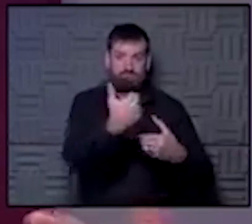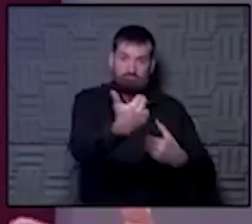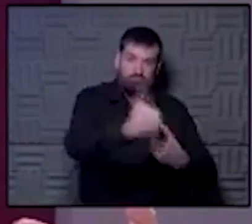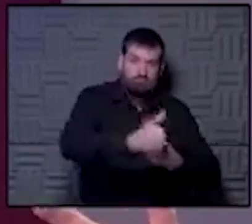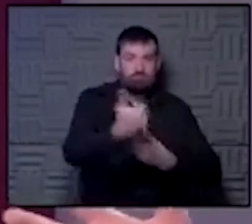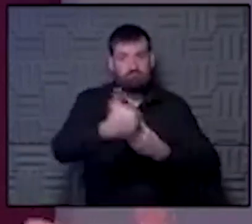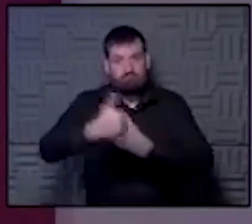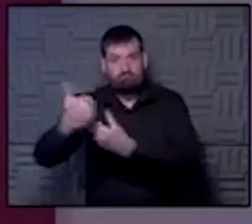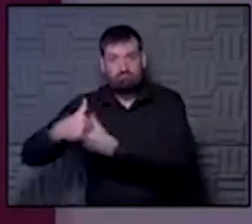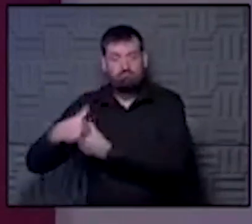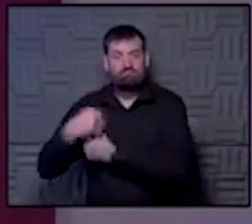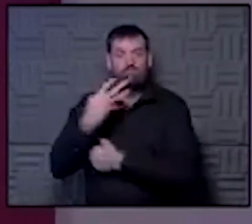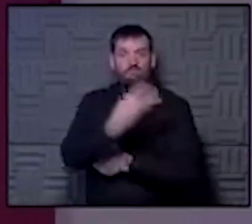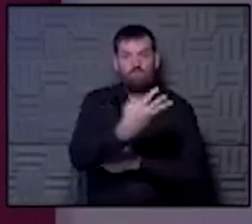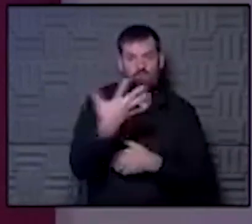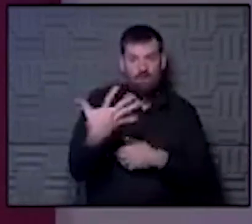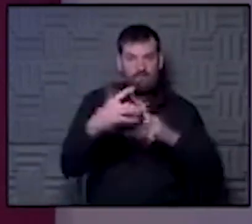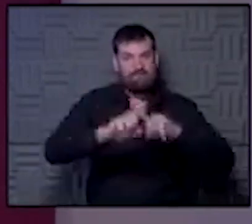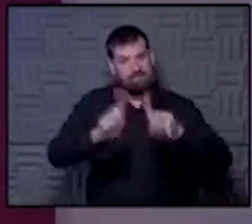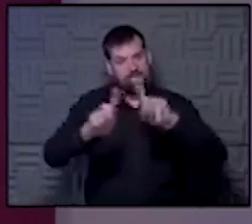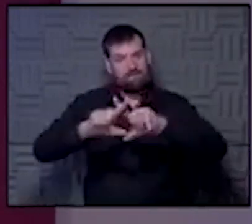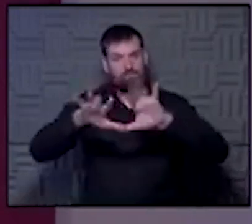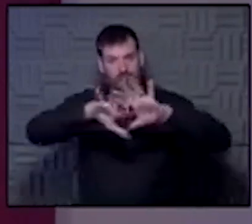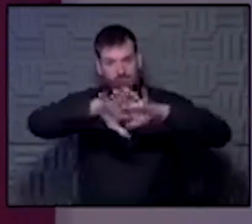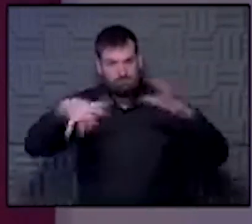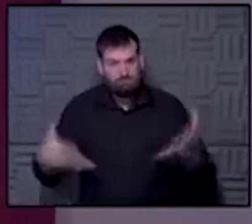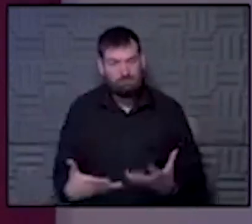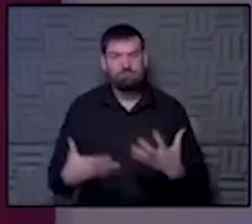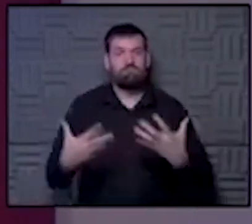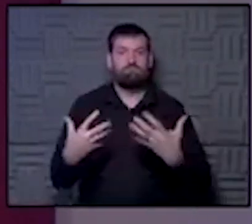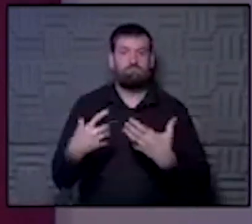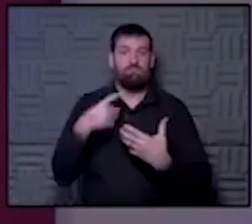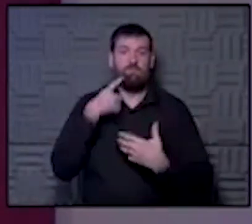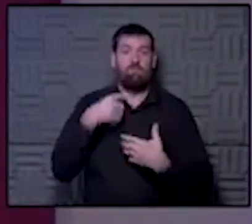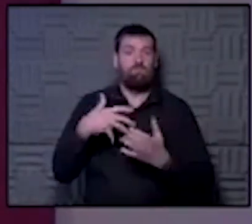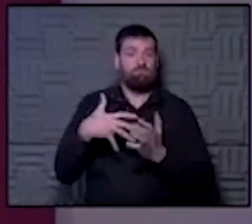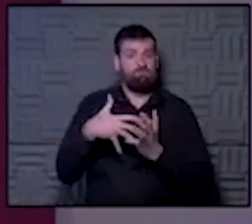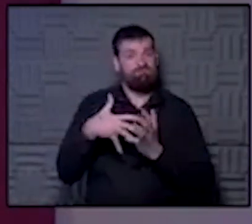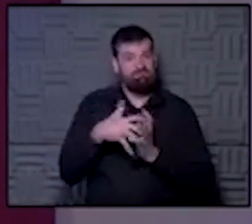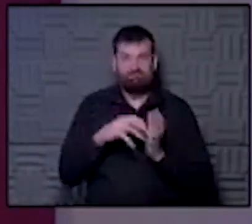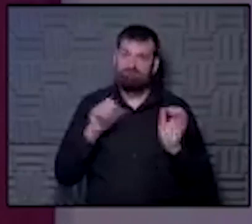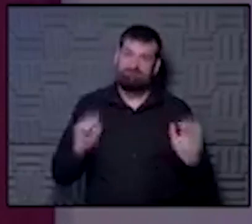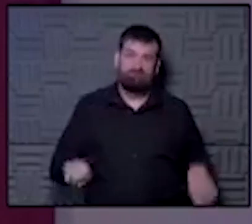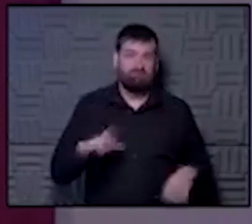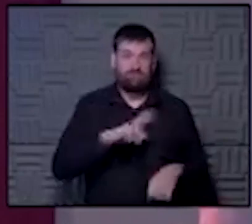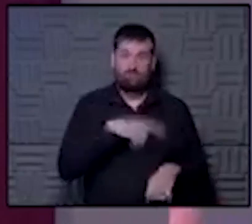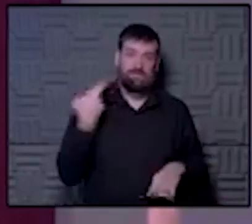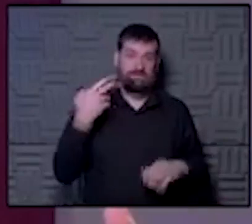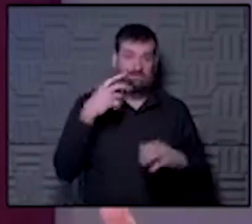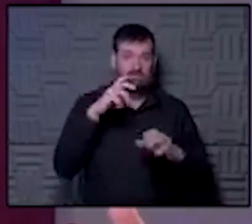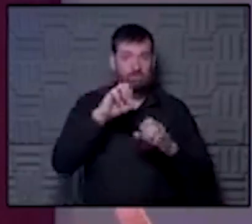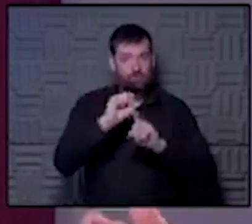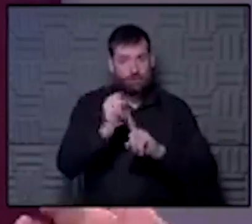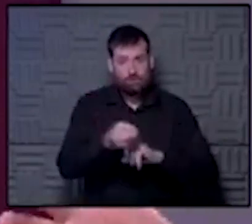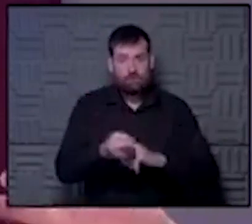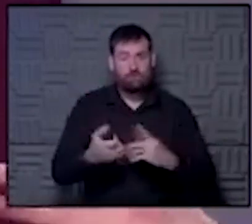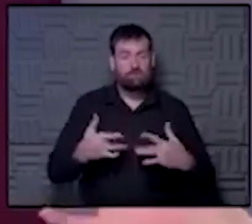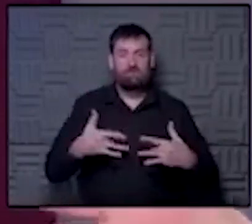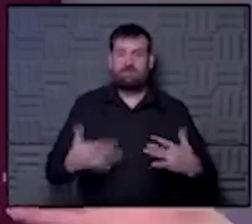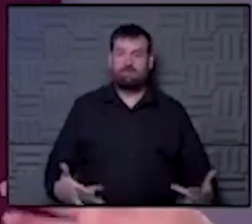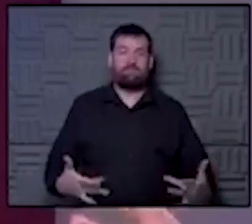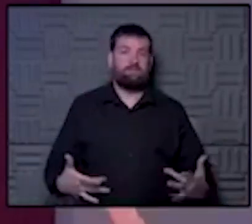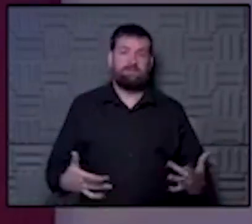5 different households into one home for a vulnerable situation and eating at a table that typically